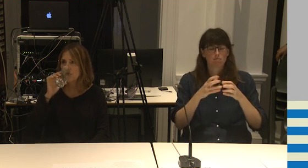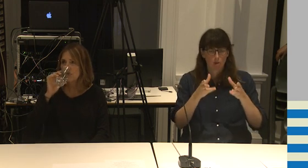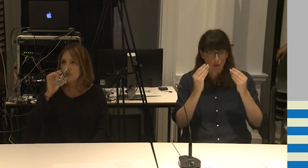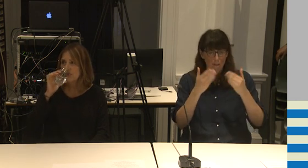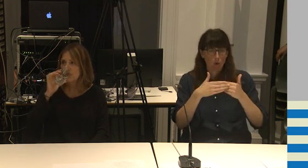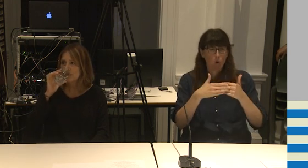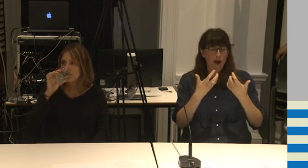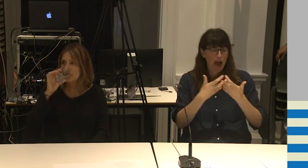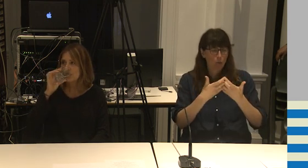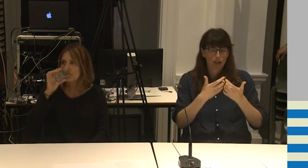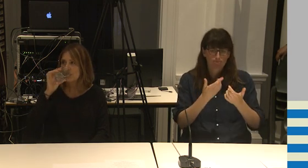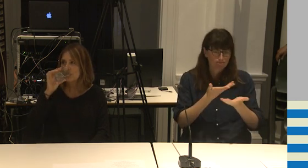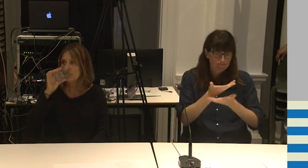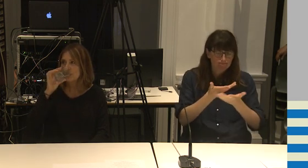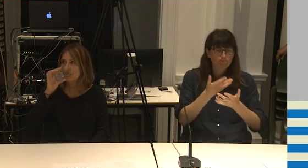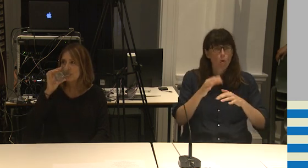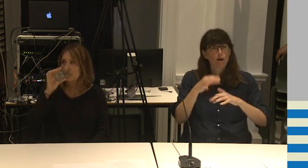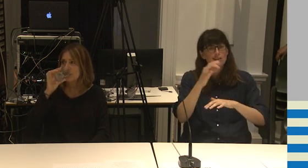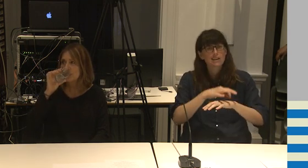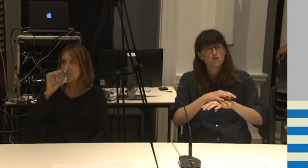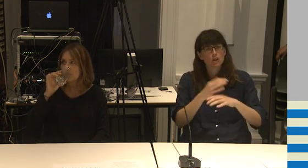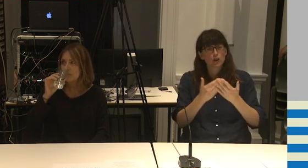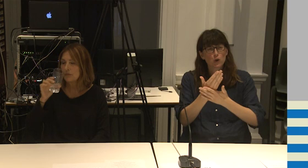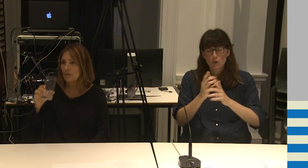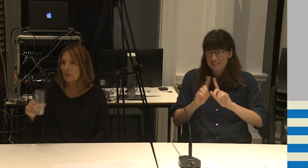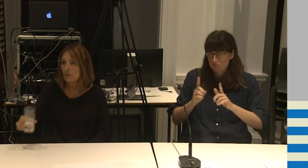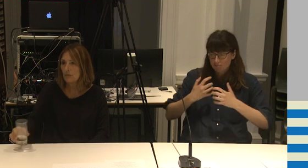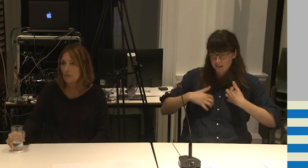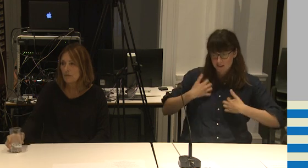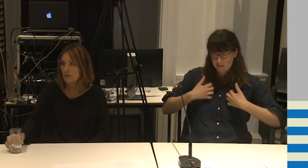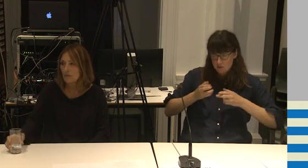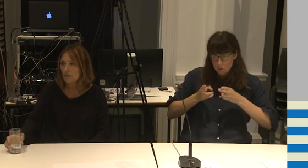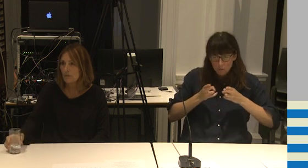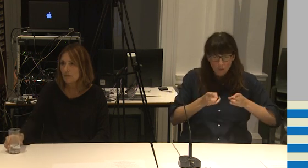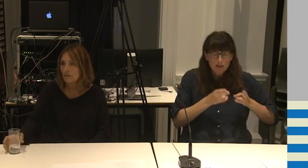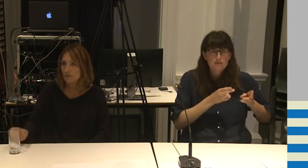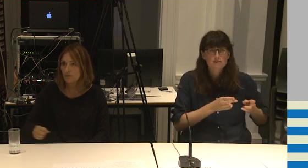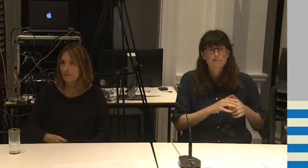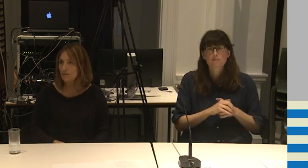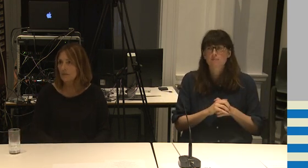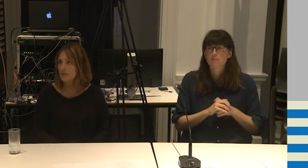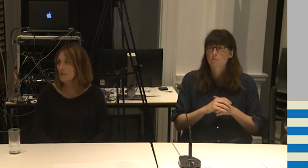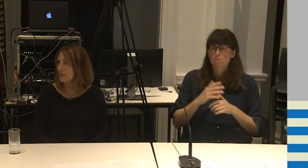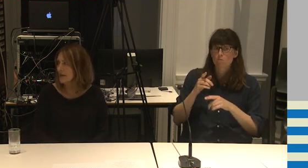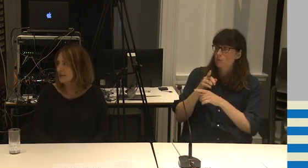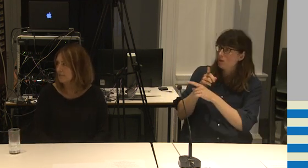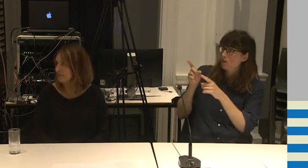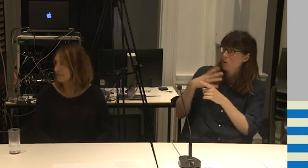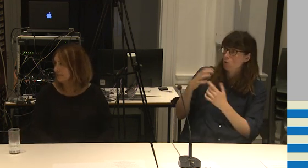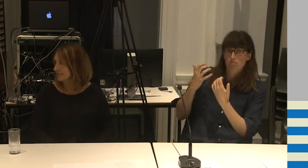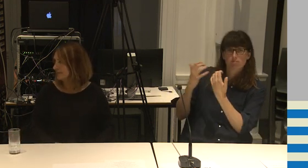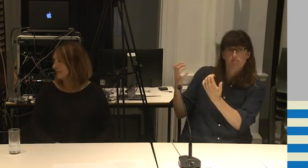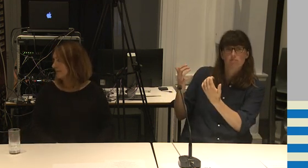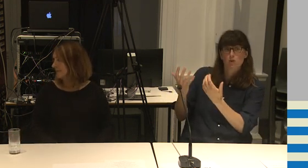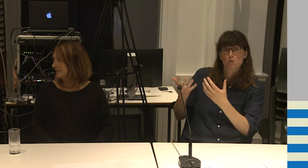how we can talk about architecture in new and interesting ways. I think we really want everyone to engage